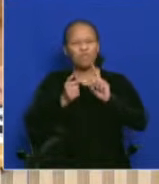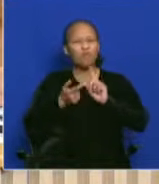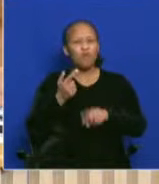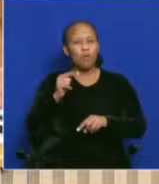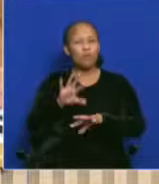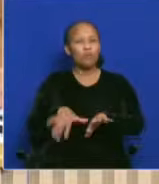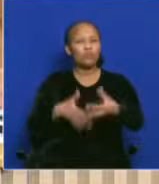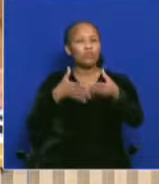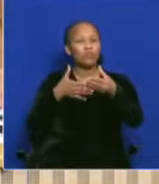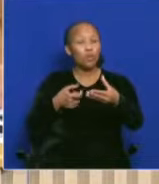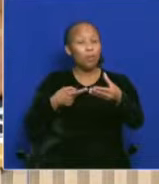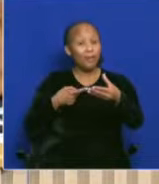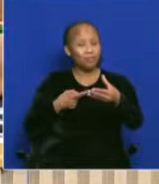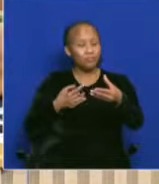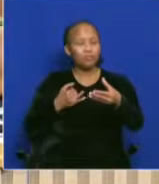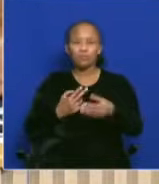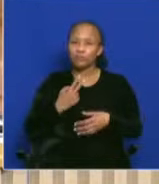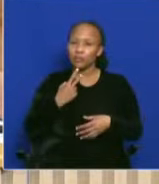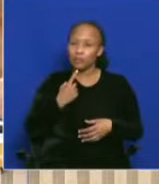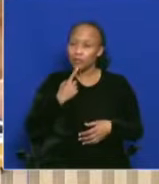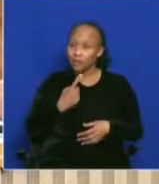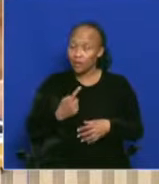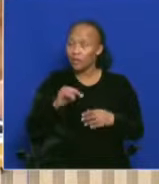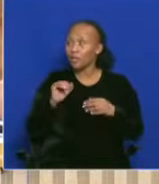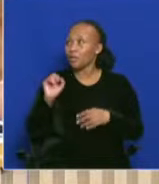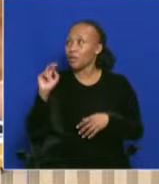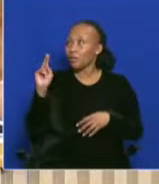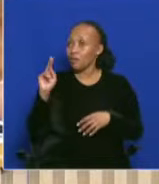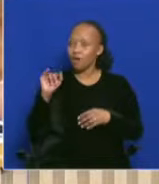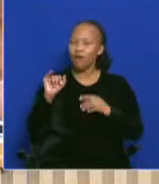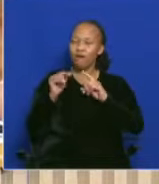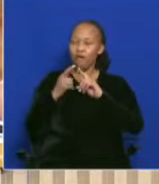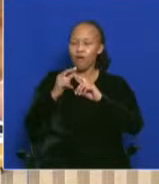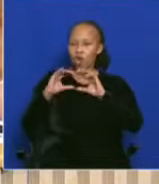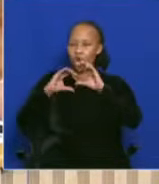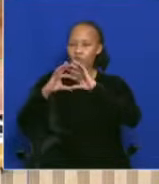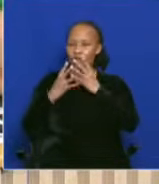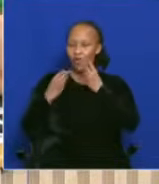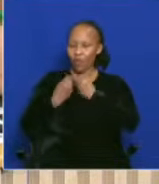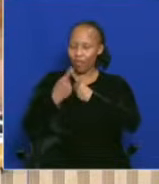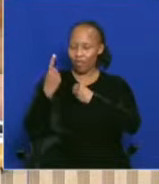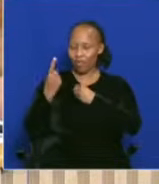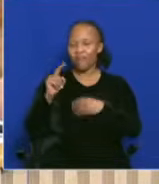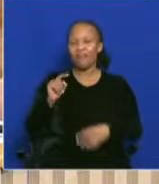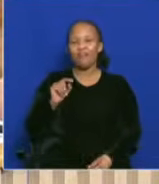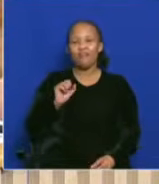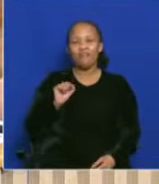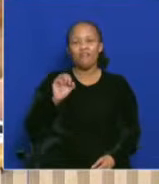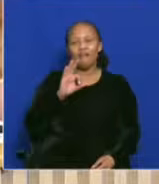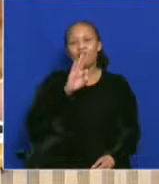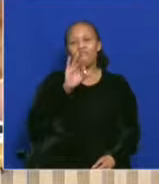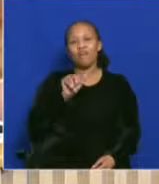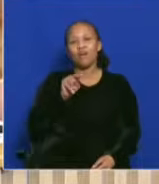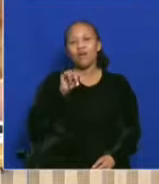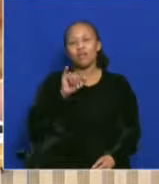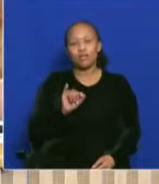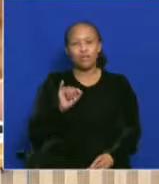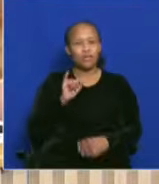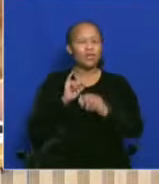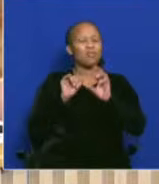from General Fani and himself about internal SAPS communication.